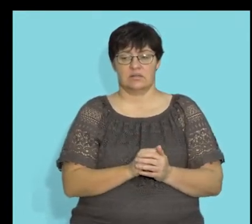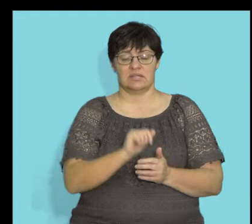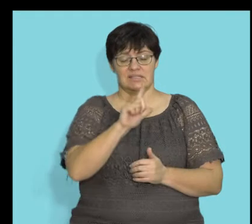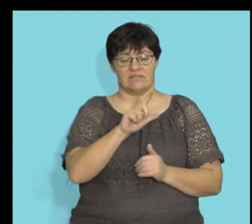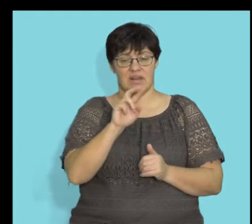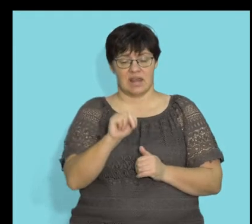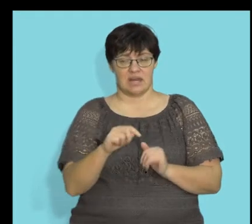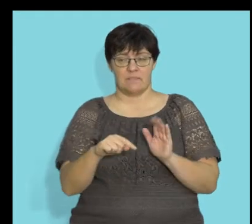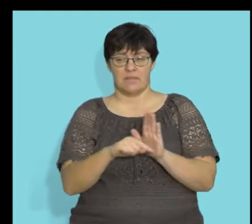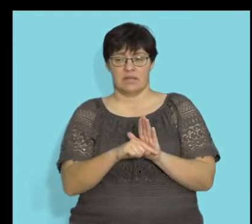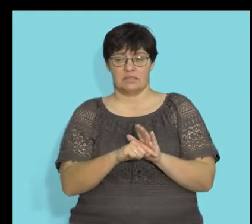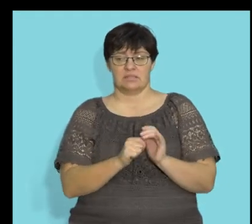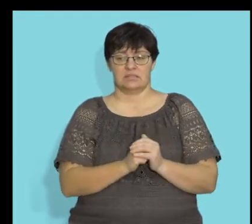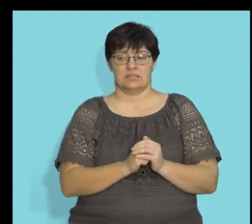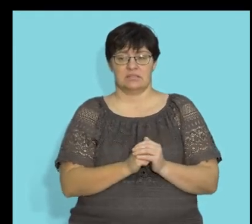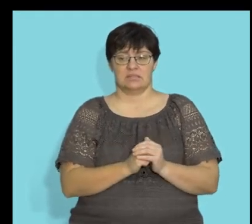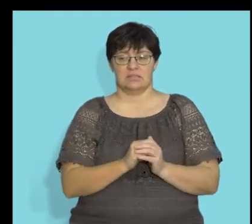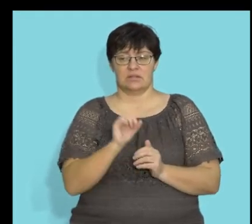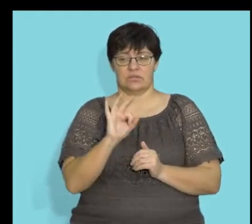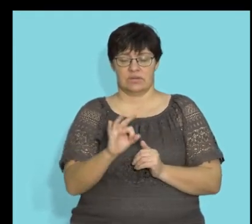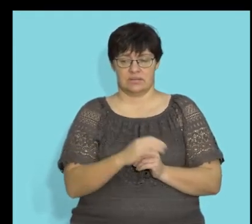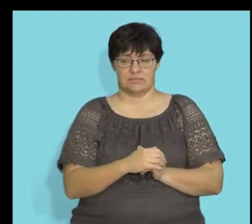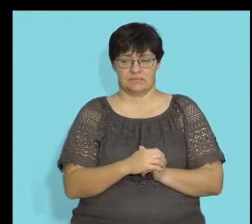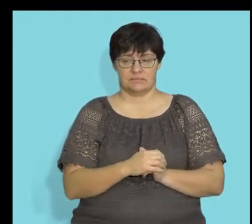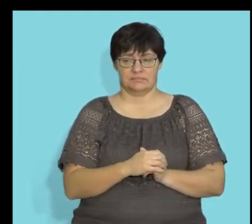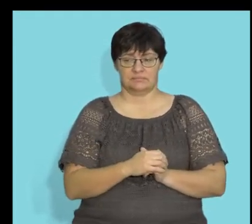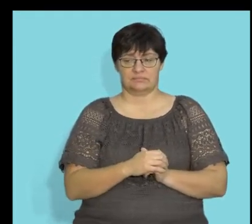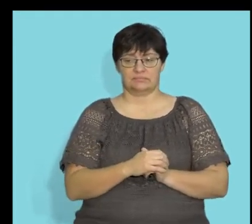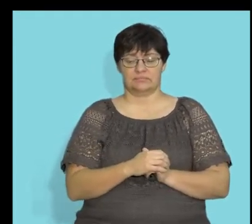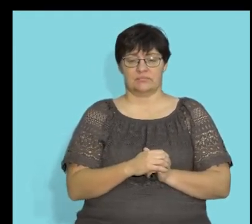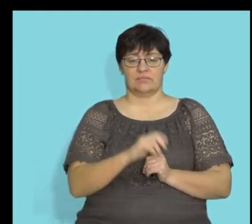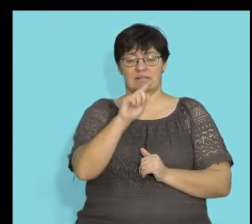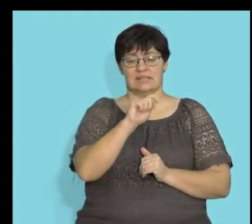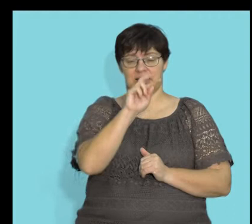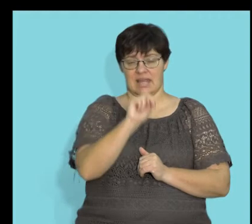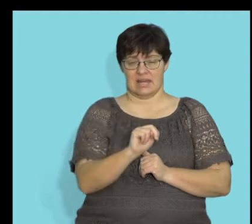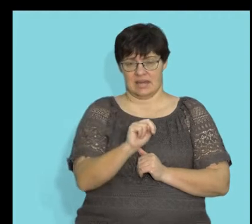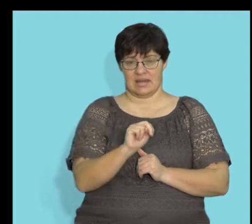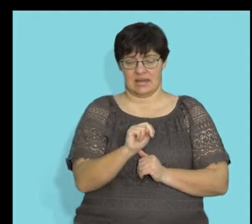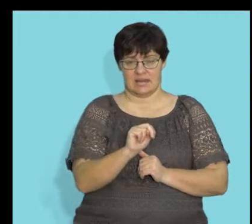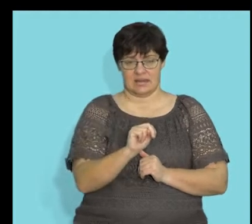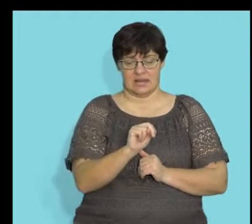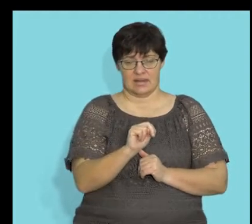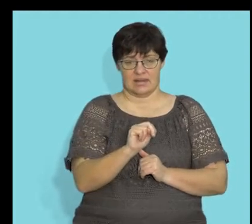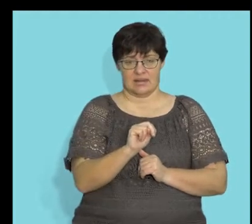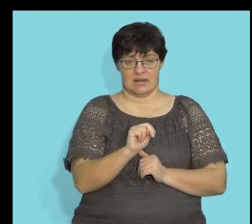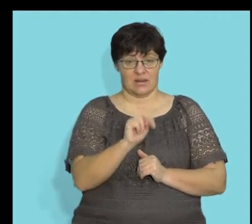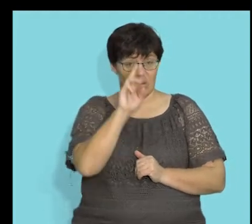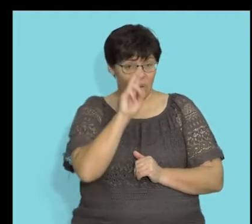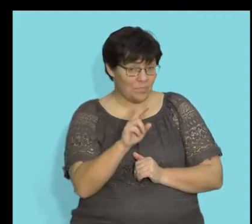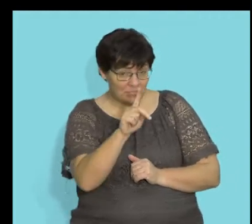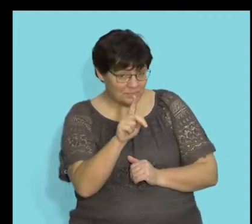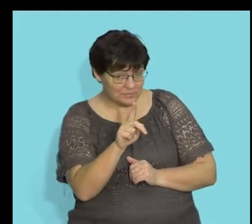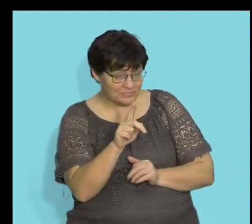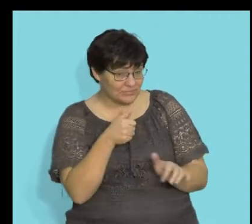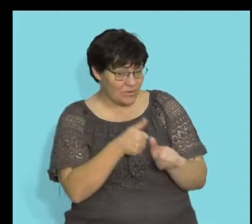7n minus 3. So that is my Tn. I hope everyone's